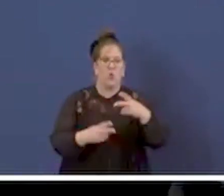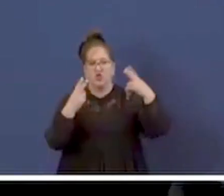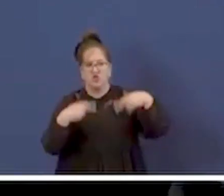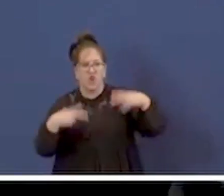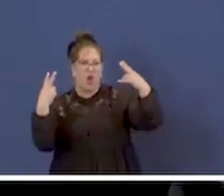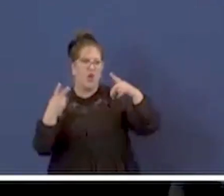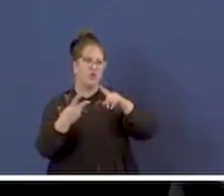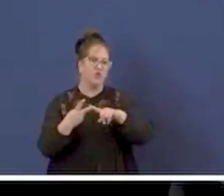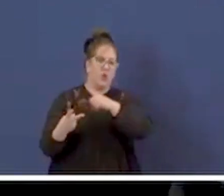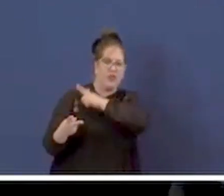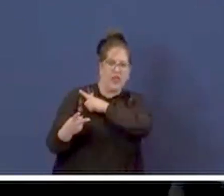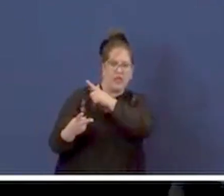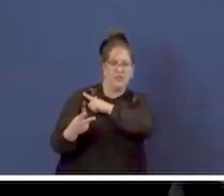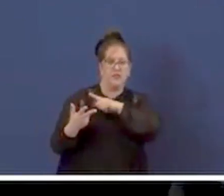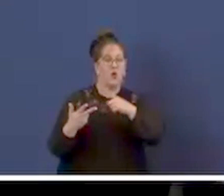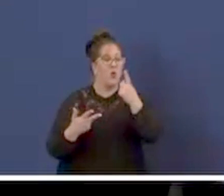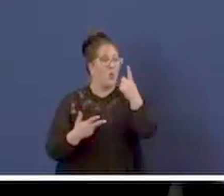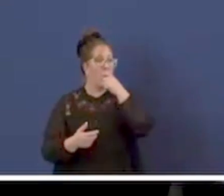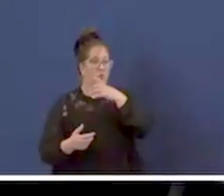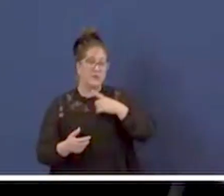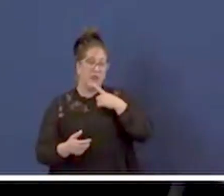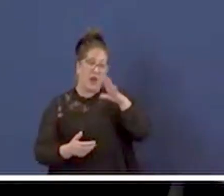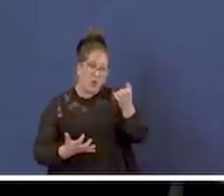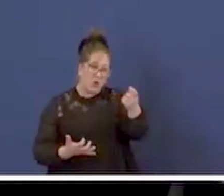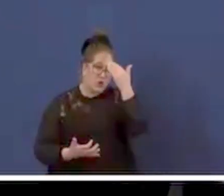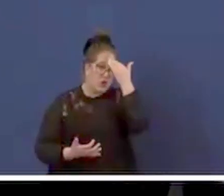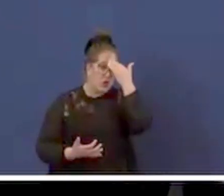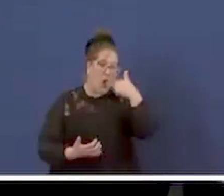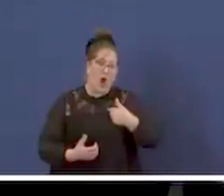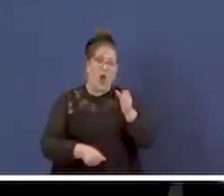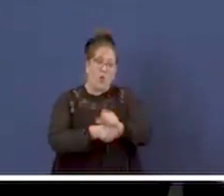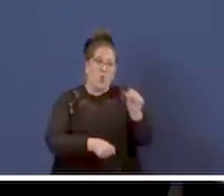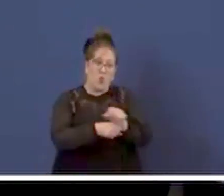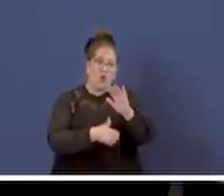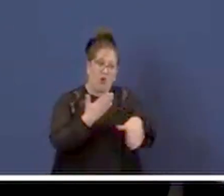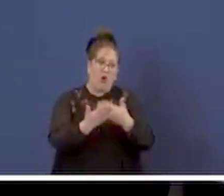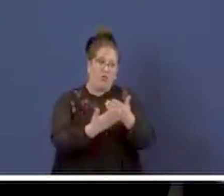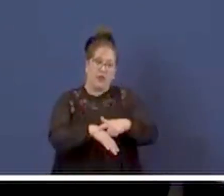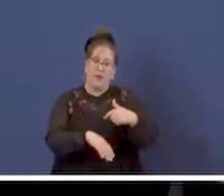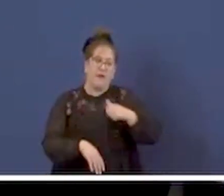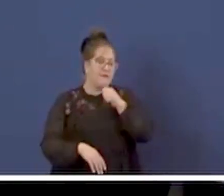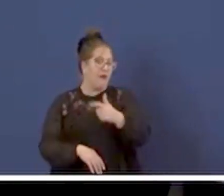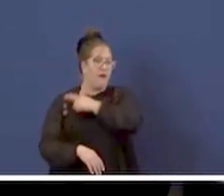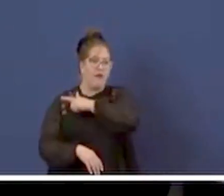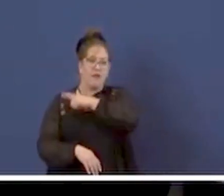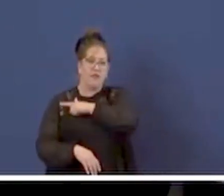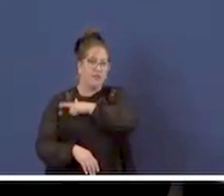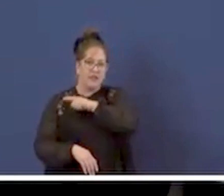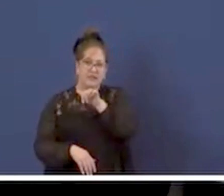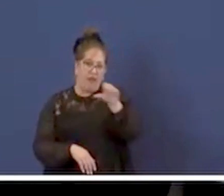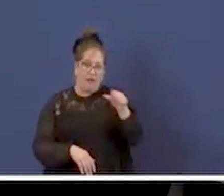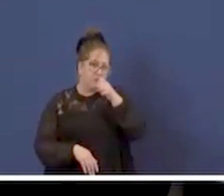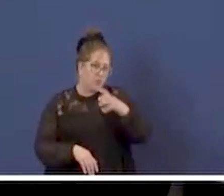One lady said, I just want you to know I work really hard. I am not a lazy-assed woman. And I said, I've yet to meet a lazy-assed